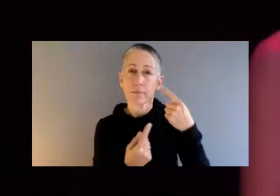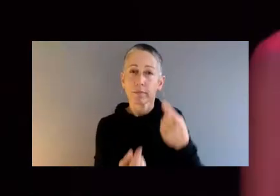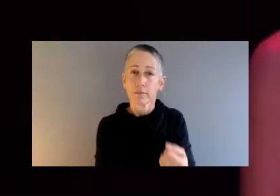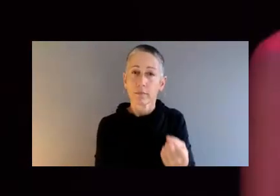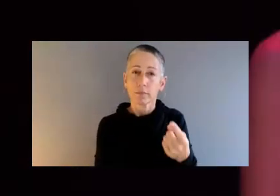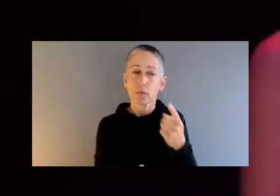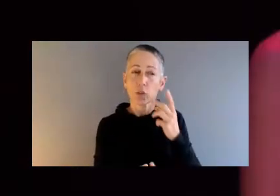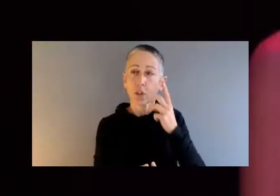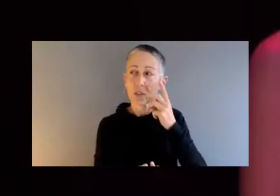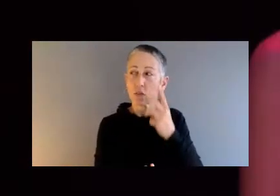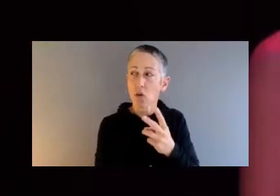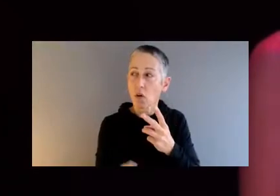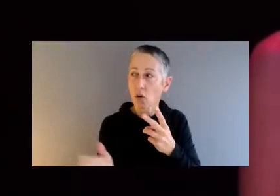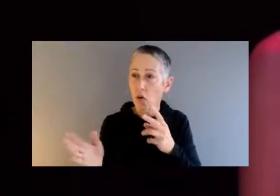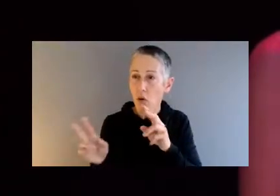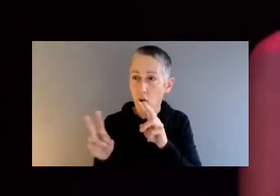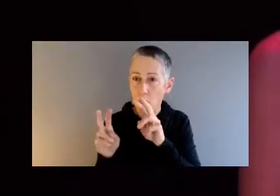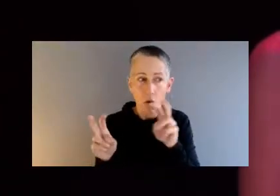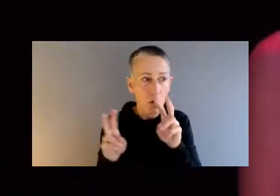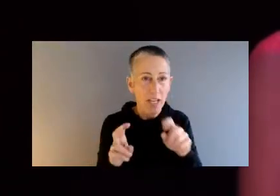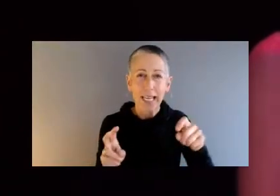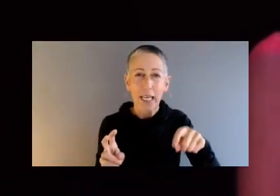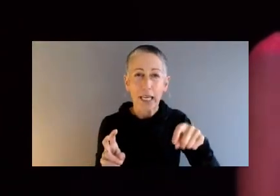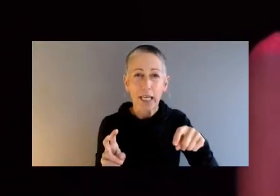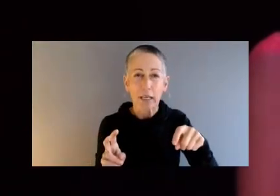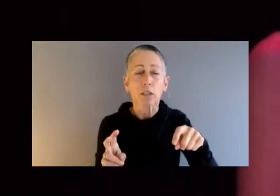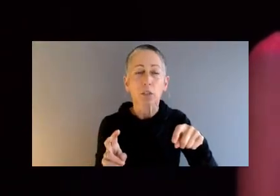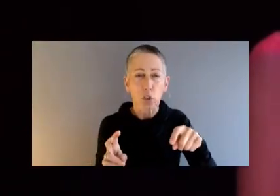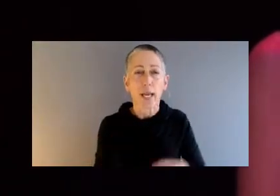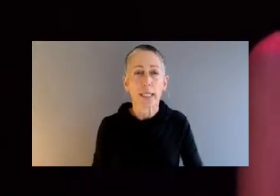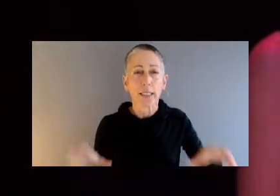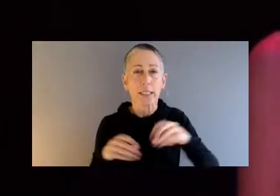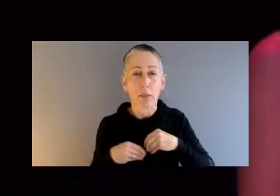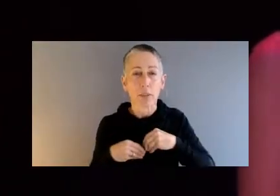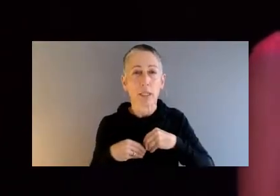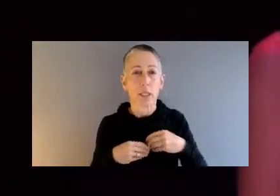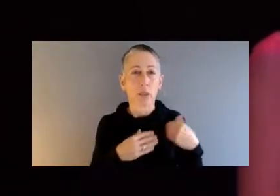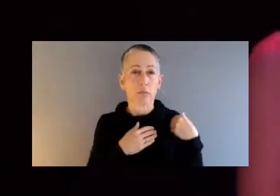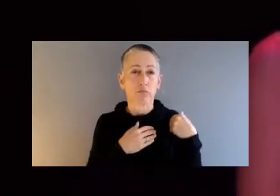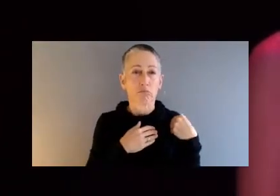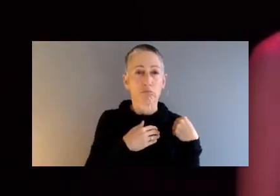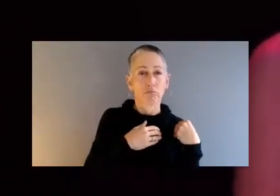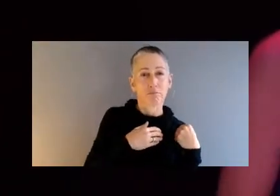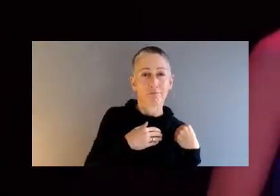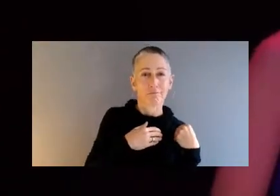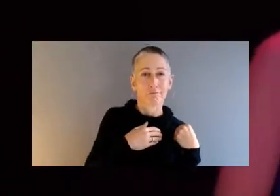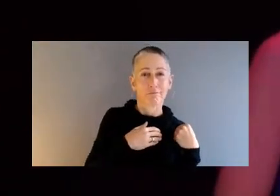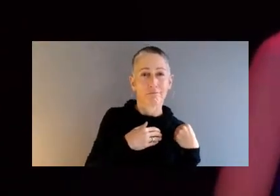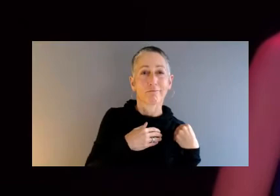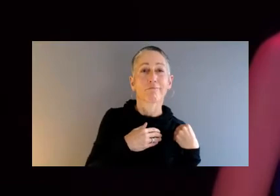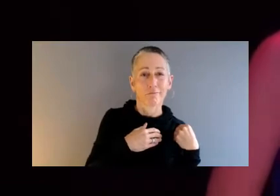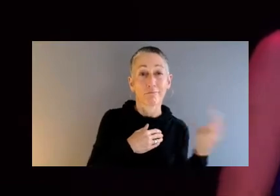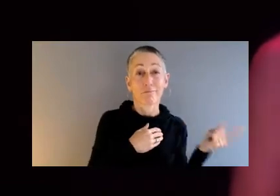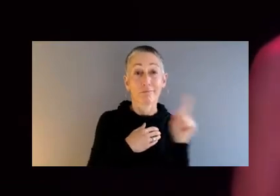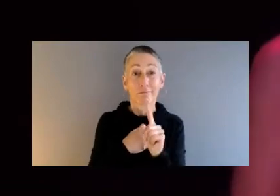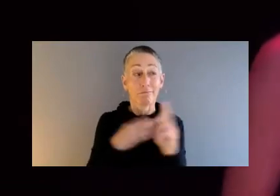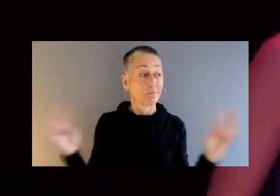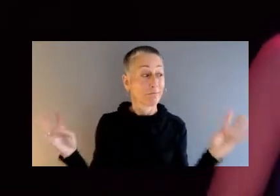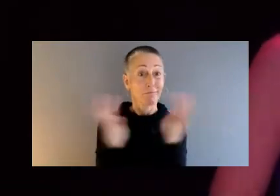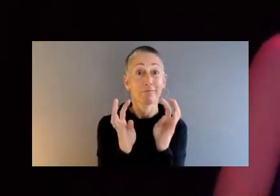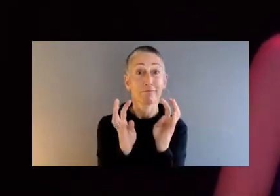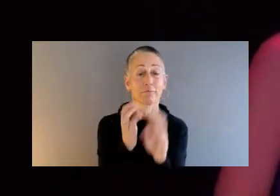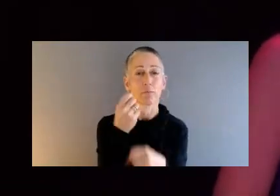the call and she took action, and we all rallied around her to make her vision become a reality. Simply